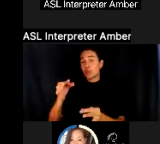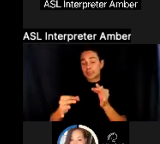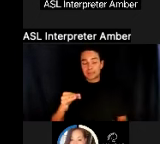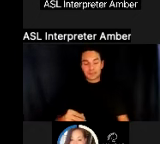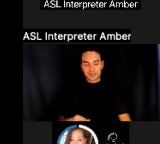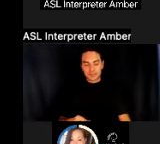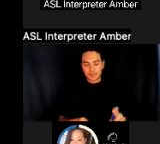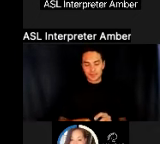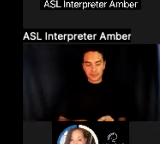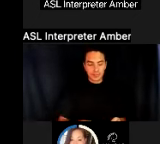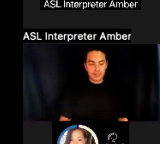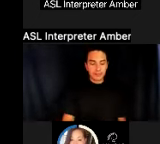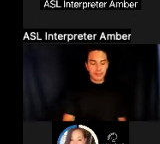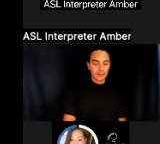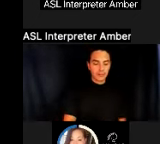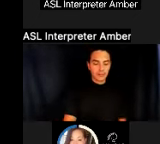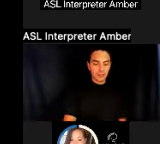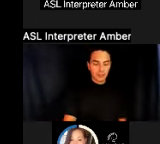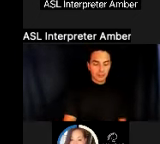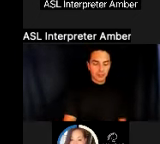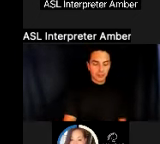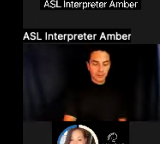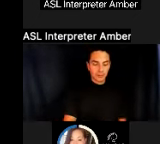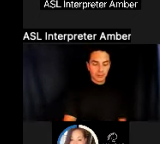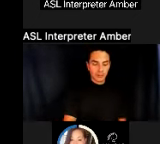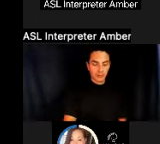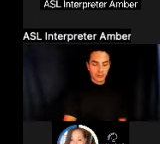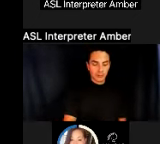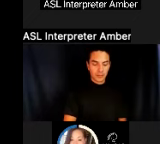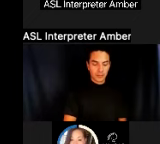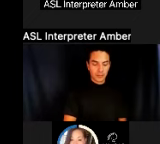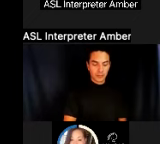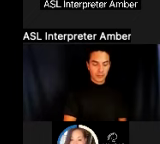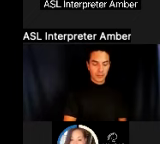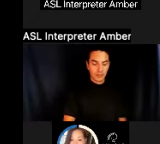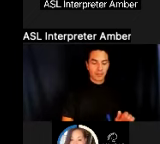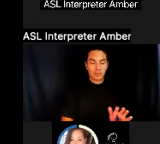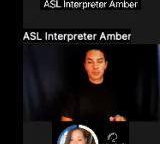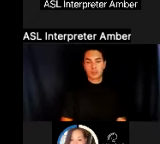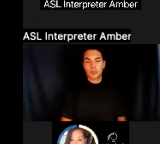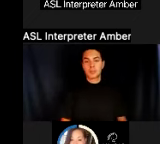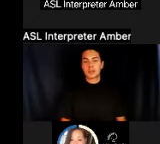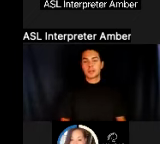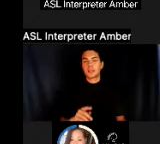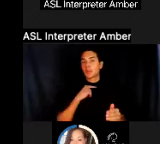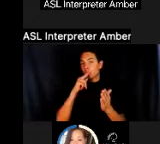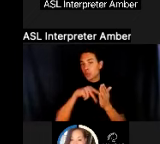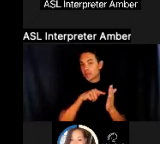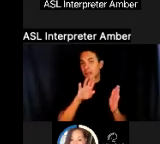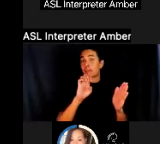Okay. So, okay, I'm just going to read this being prepared